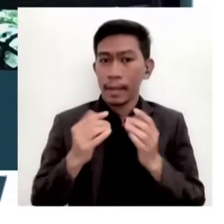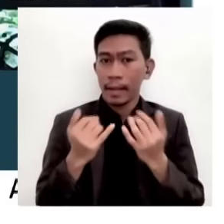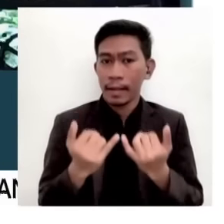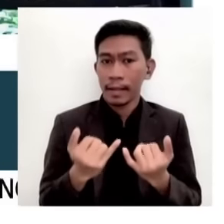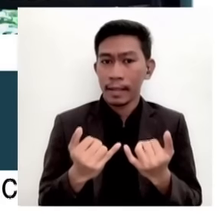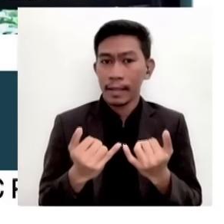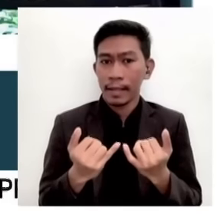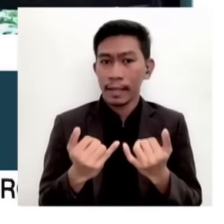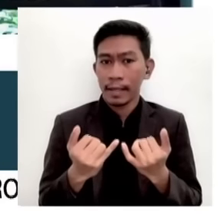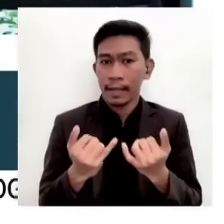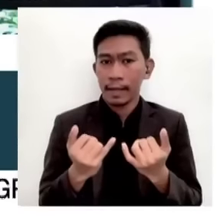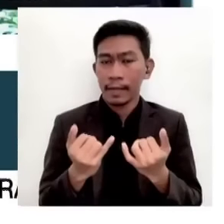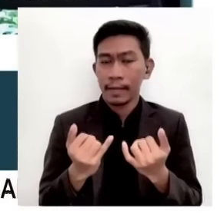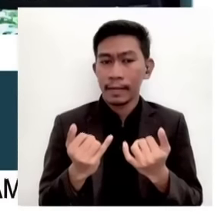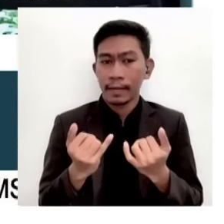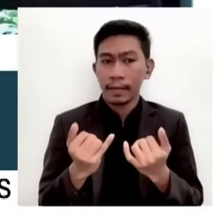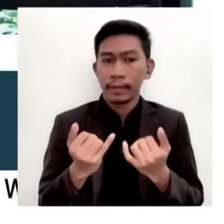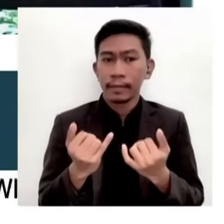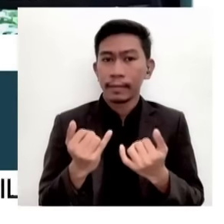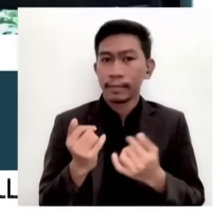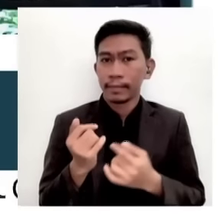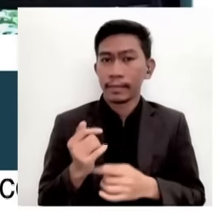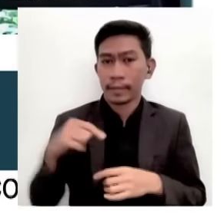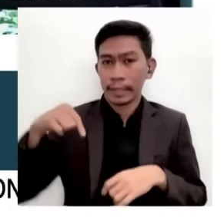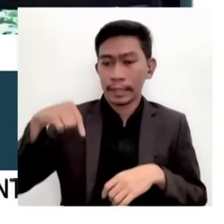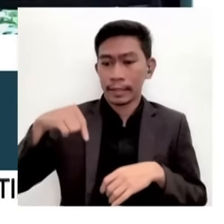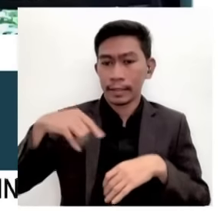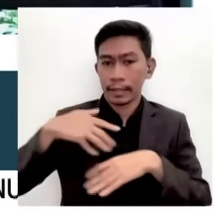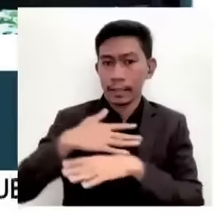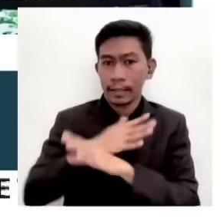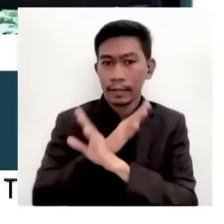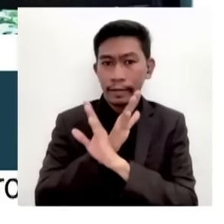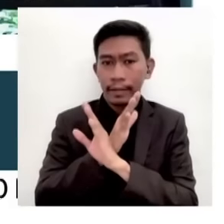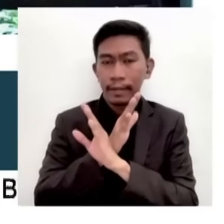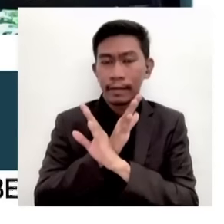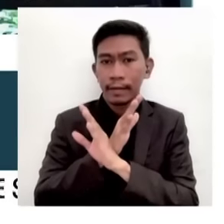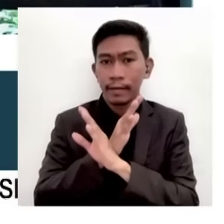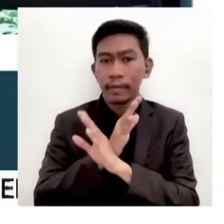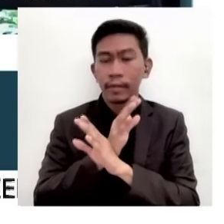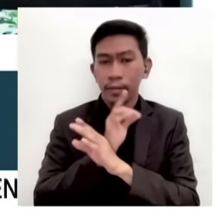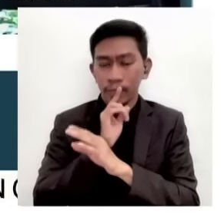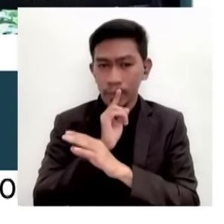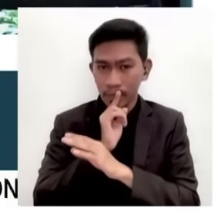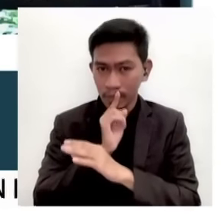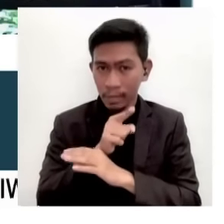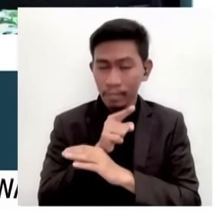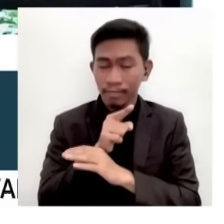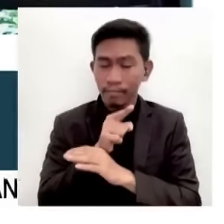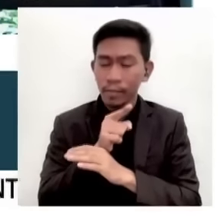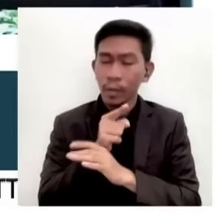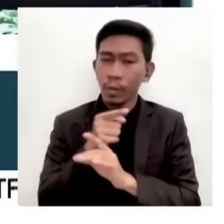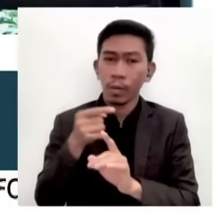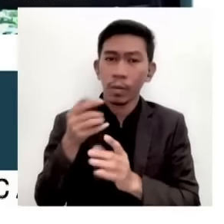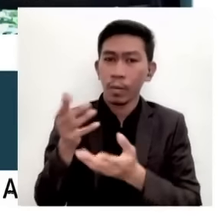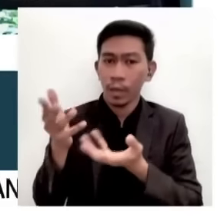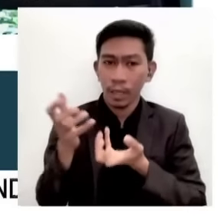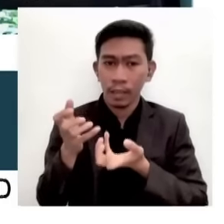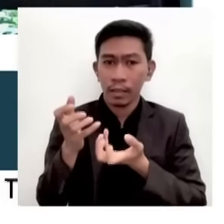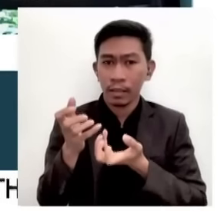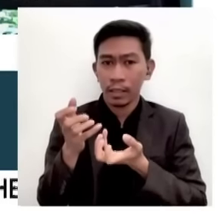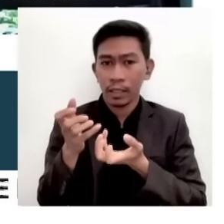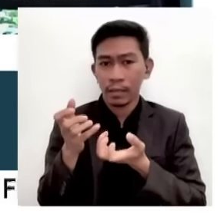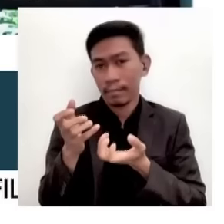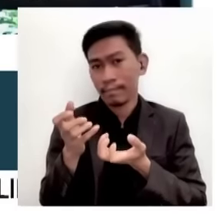dito po sa ano sa Davao, ang sentiments po namin ay mukhang hindi